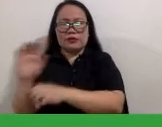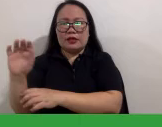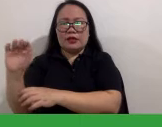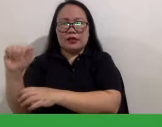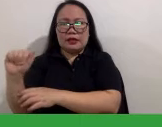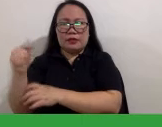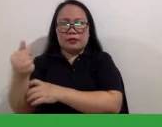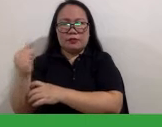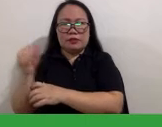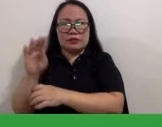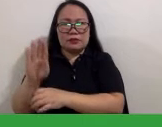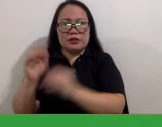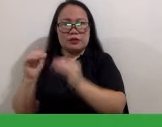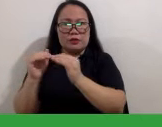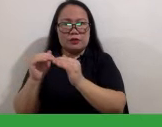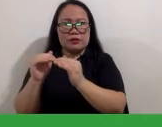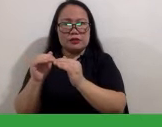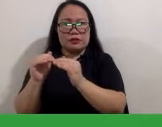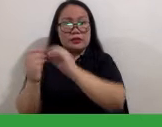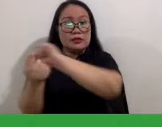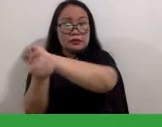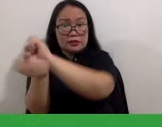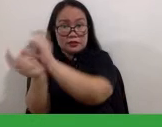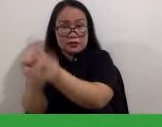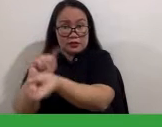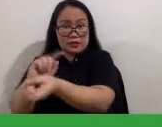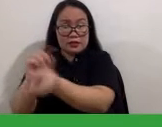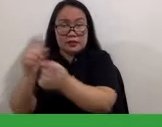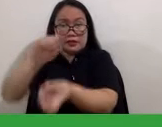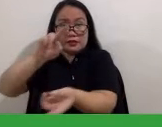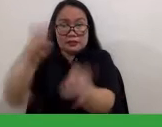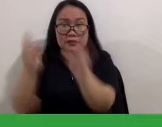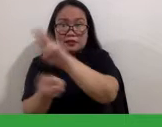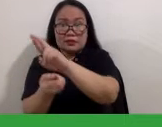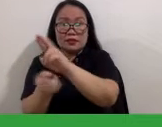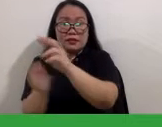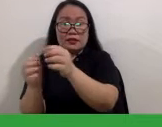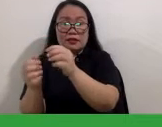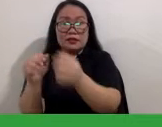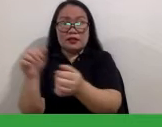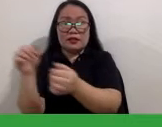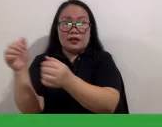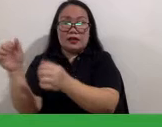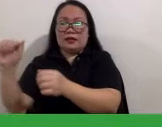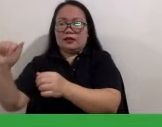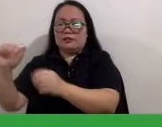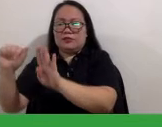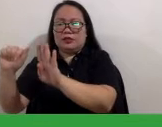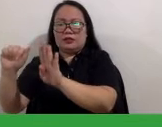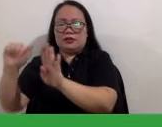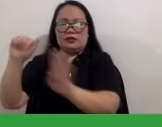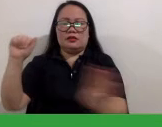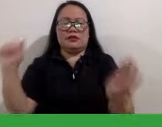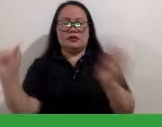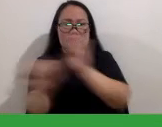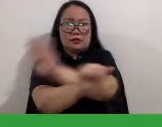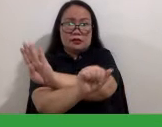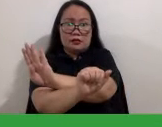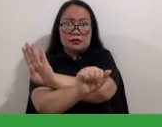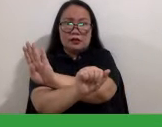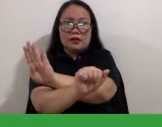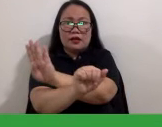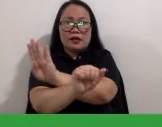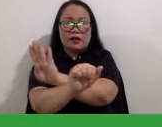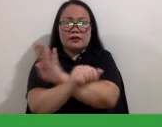If I have a plus b, pag binaliktad daw natin siya, yung order niya, ginawa nating b plus a, they are